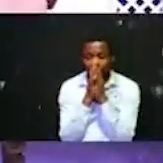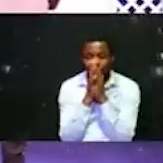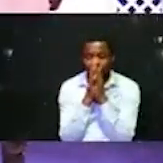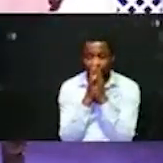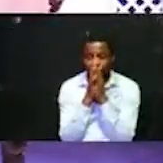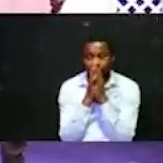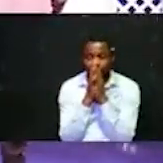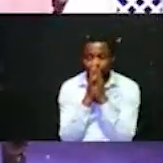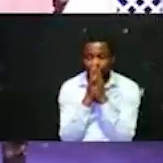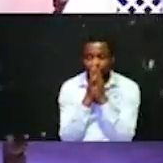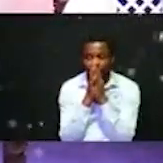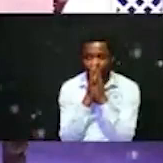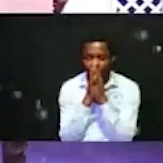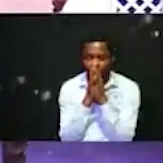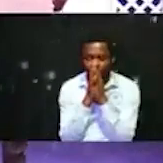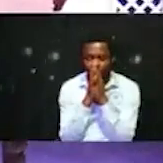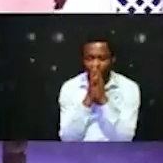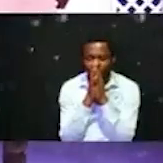of Jesus.